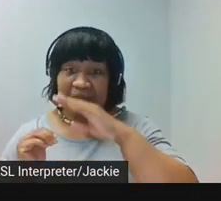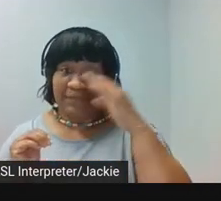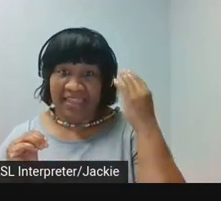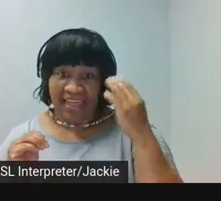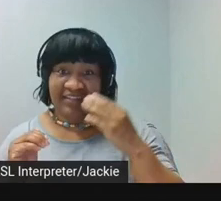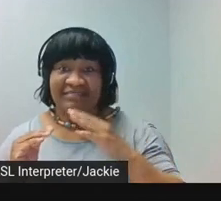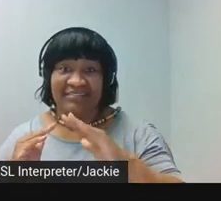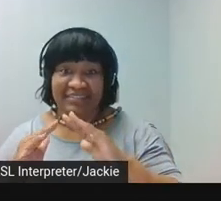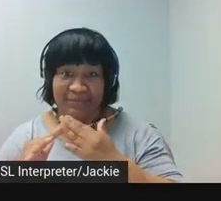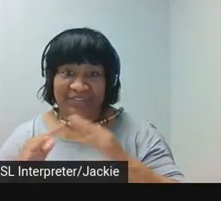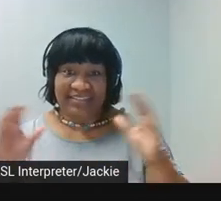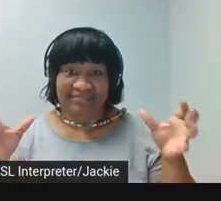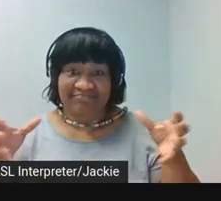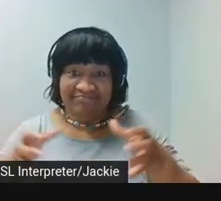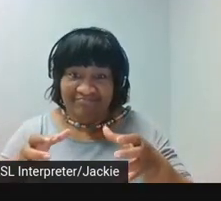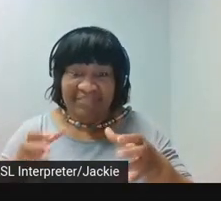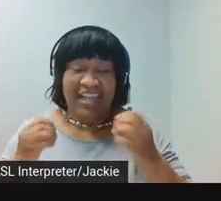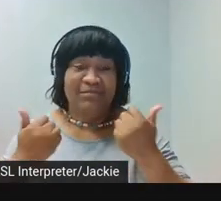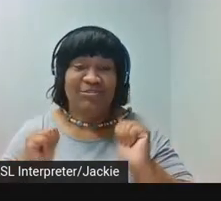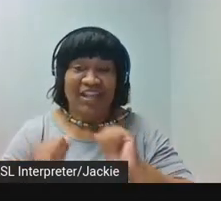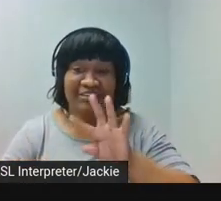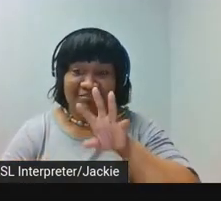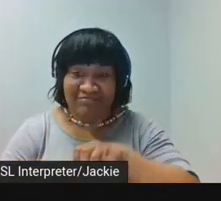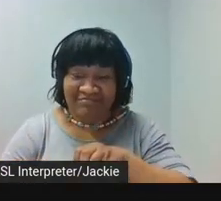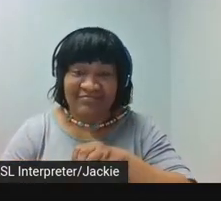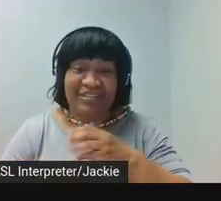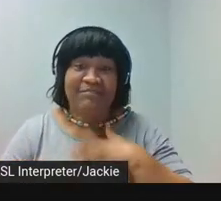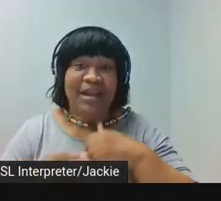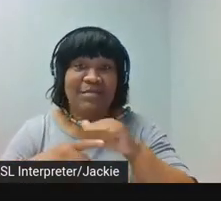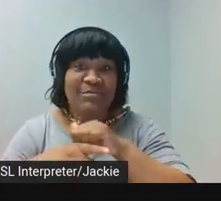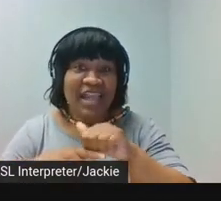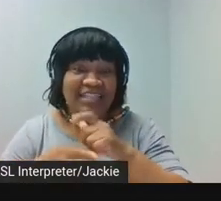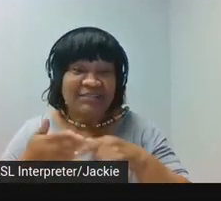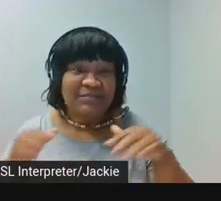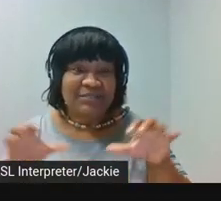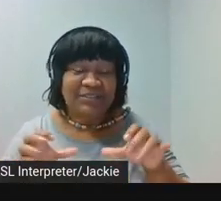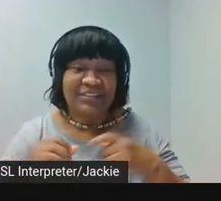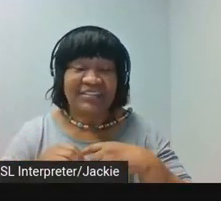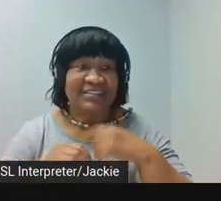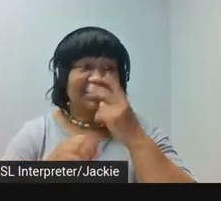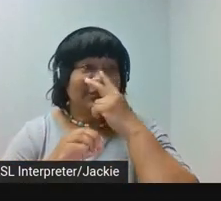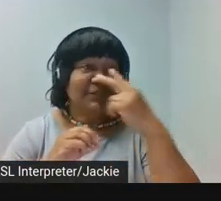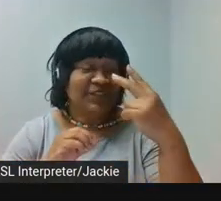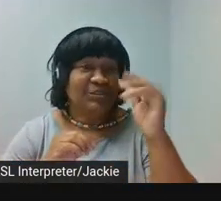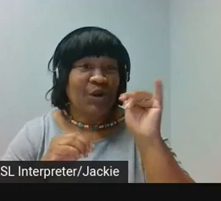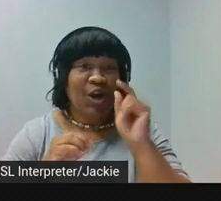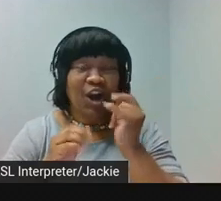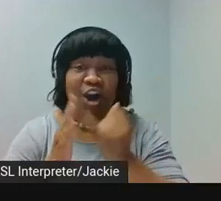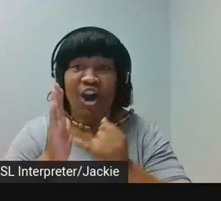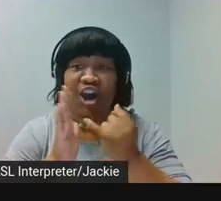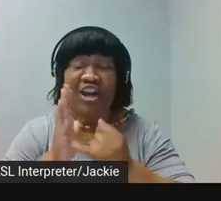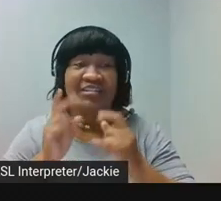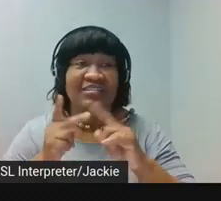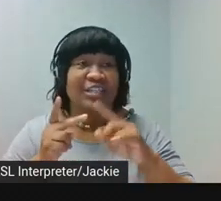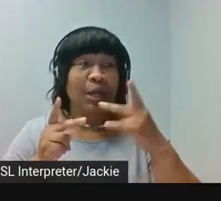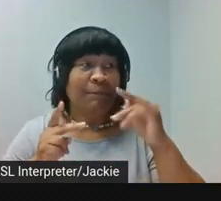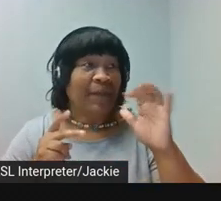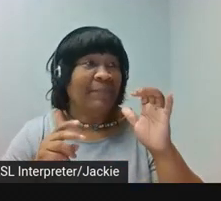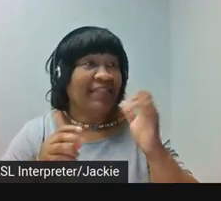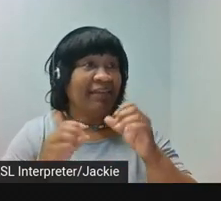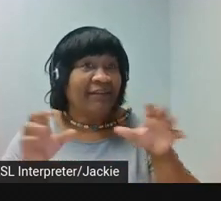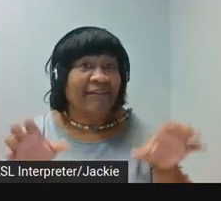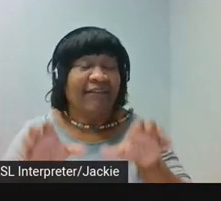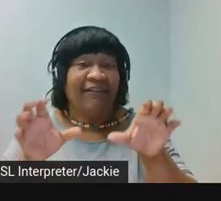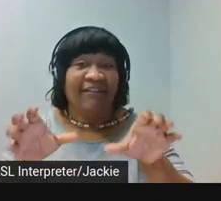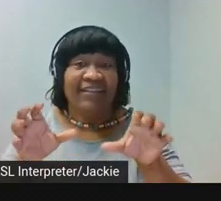that's something that I'm really trying to sink into with my practice, through visual art and through public activations. So it seems like there's